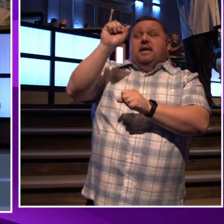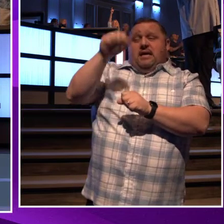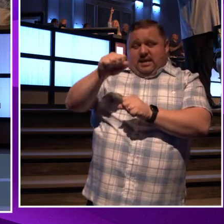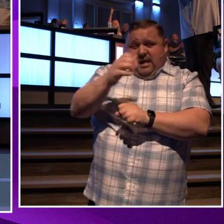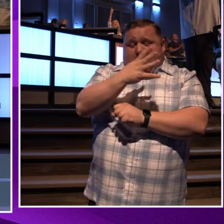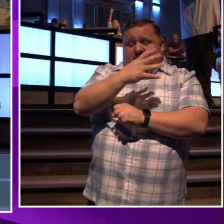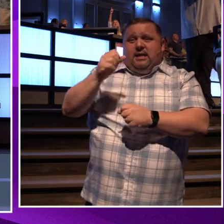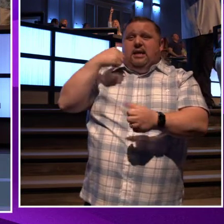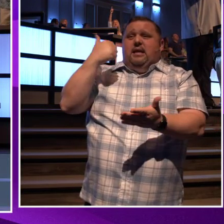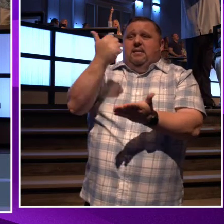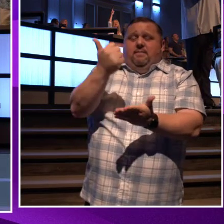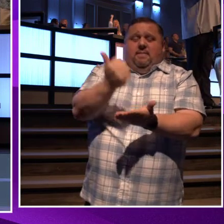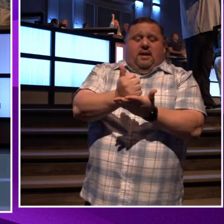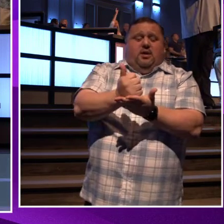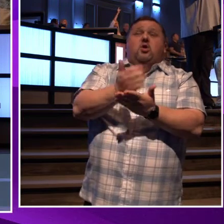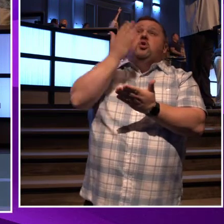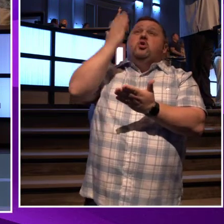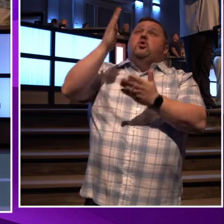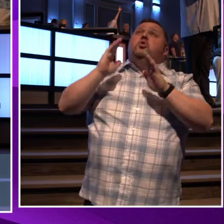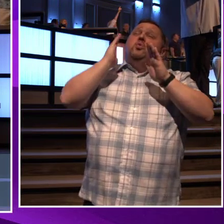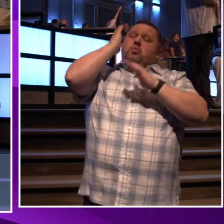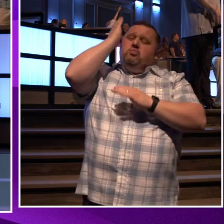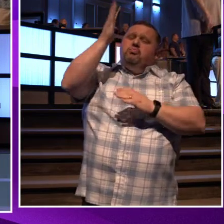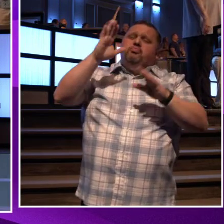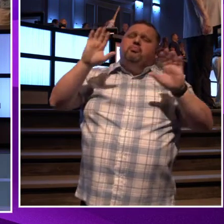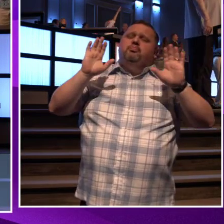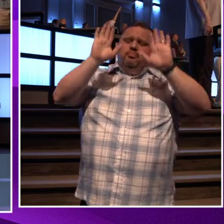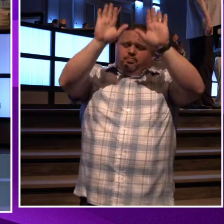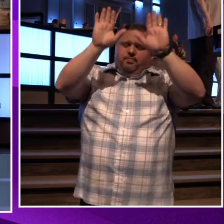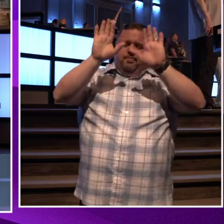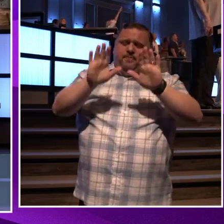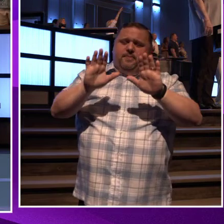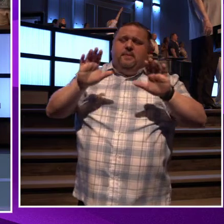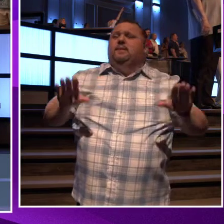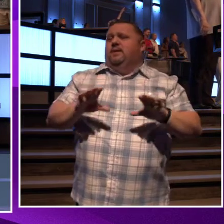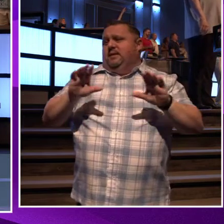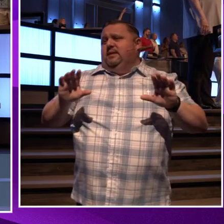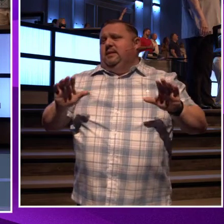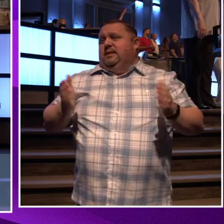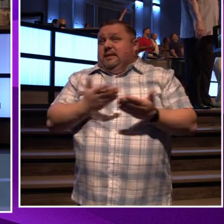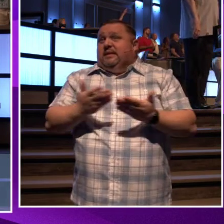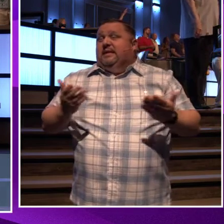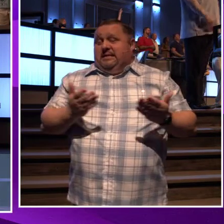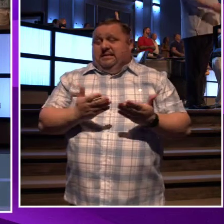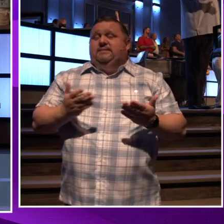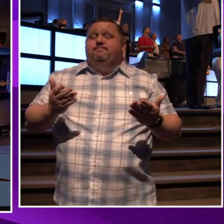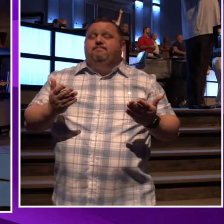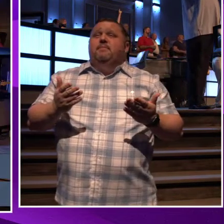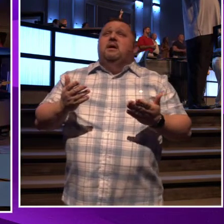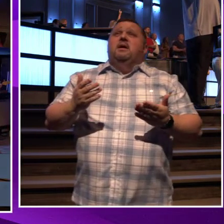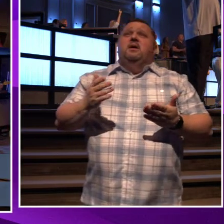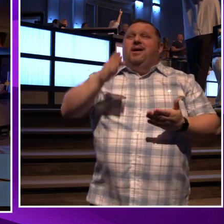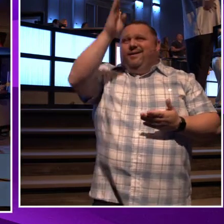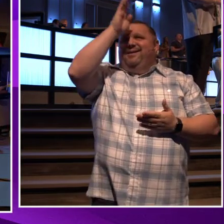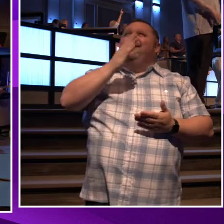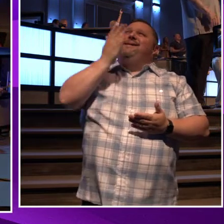Yes and amen, You will do great things. Oh,